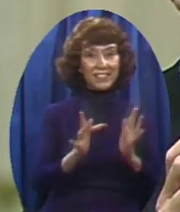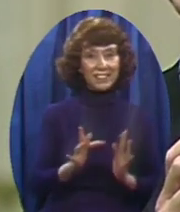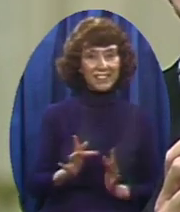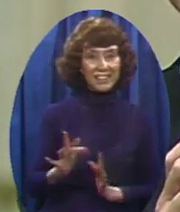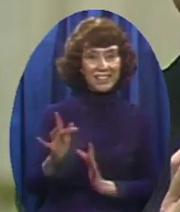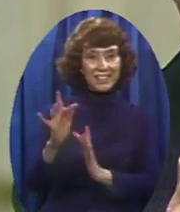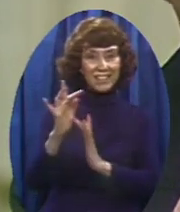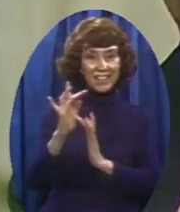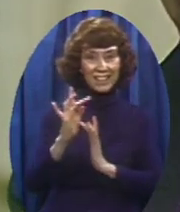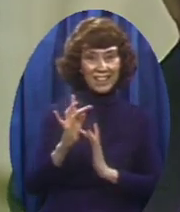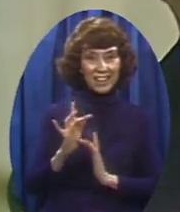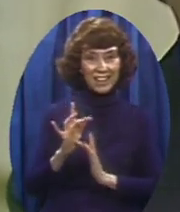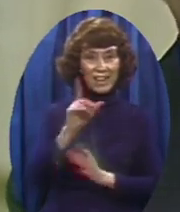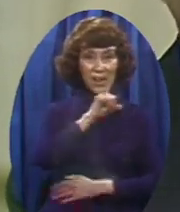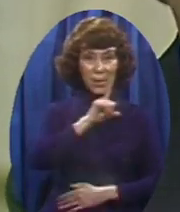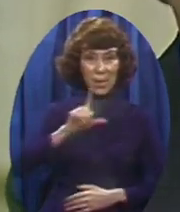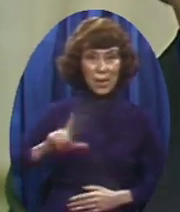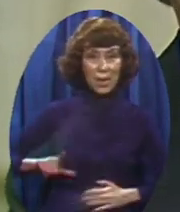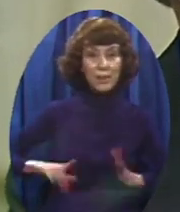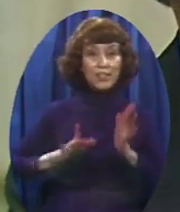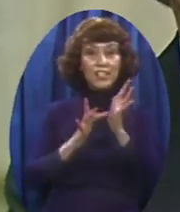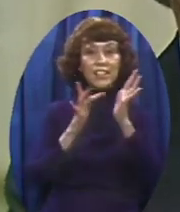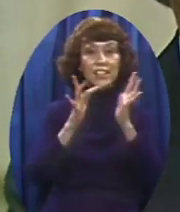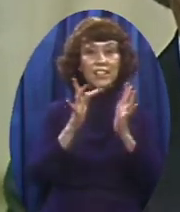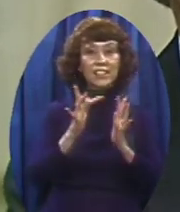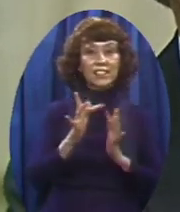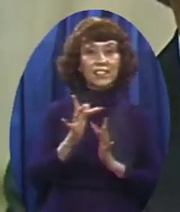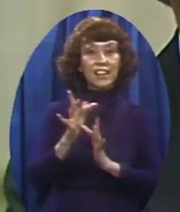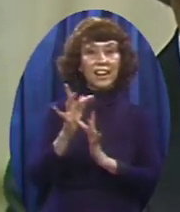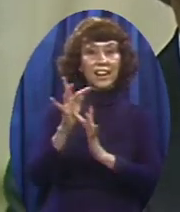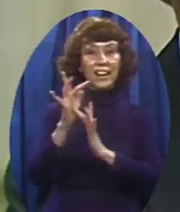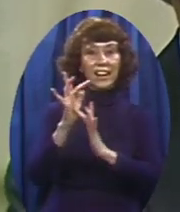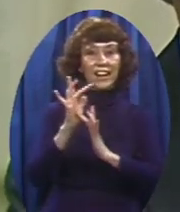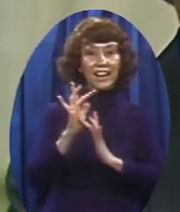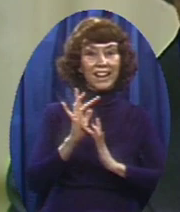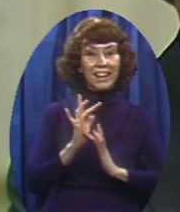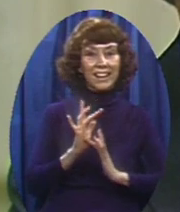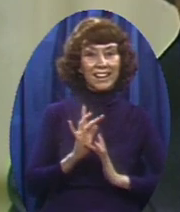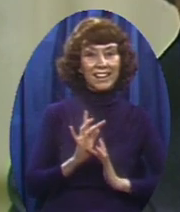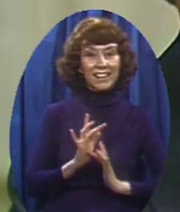Jesus, Lord Jesus,